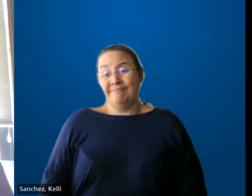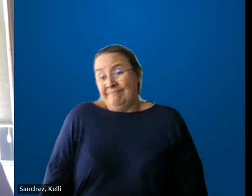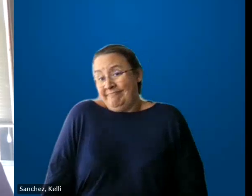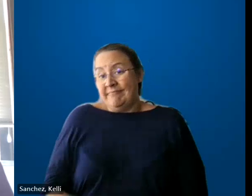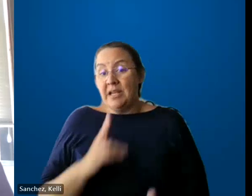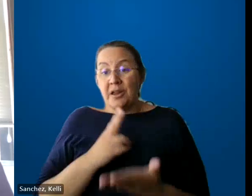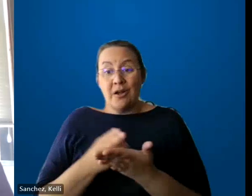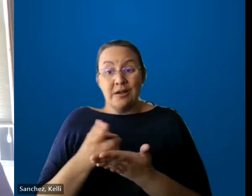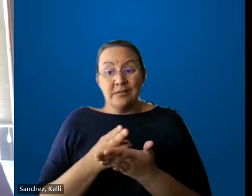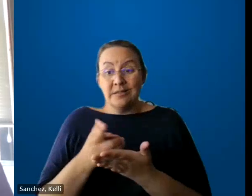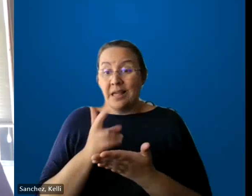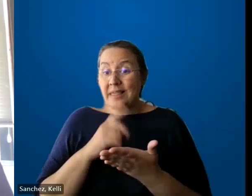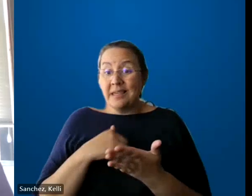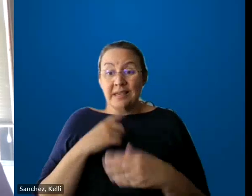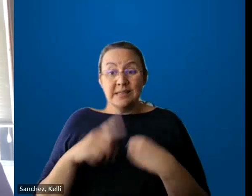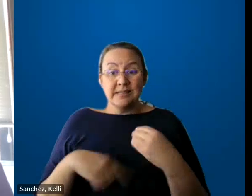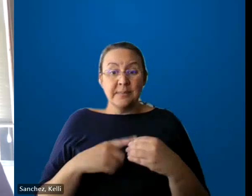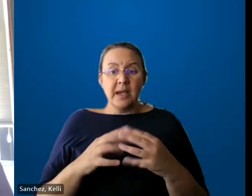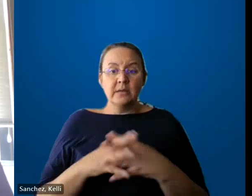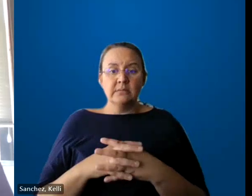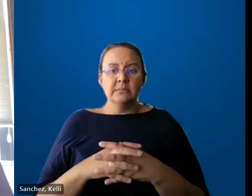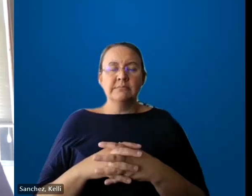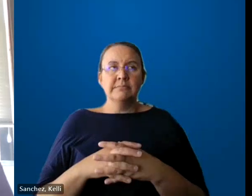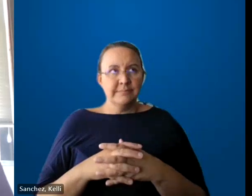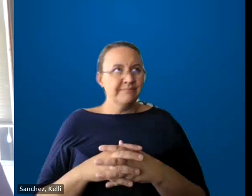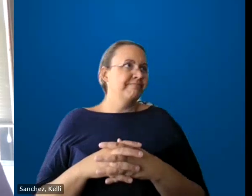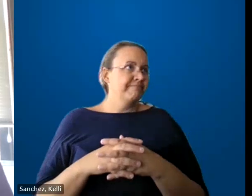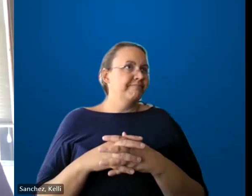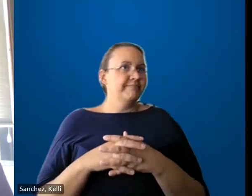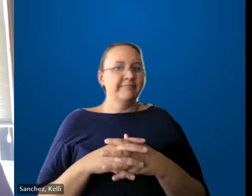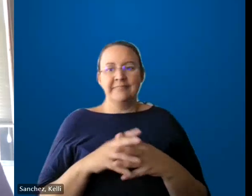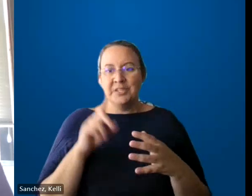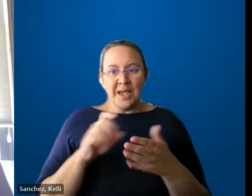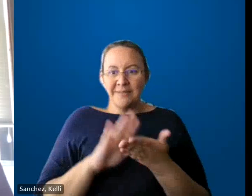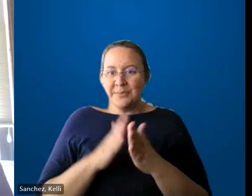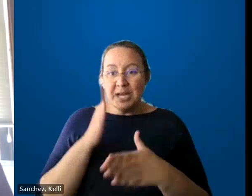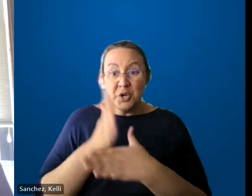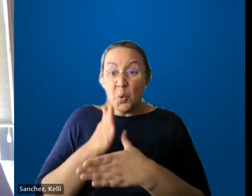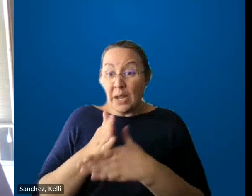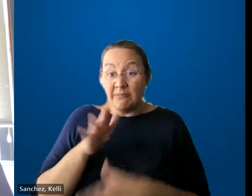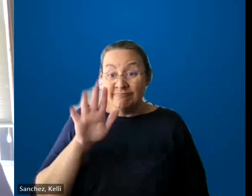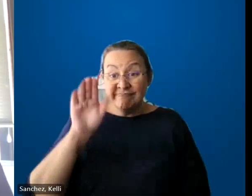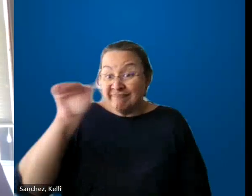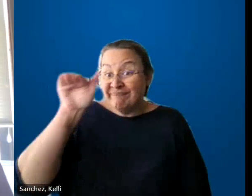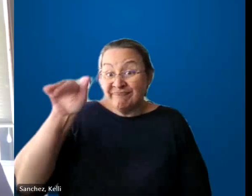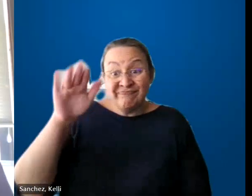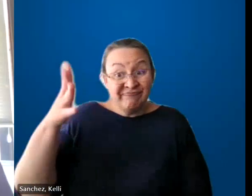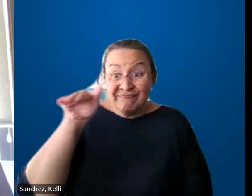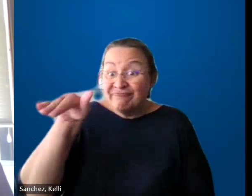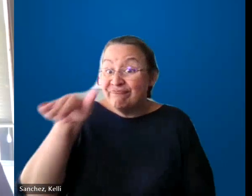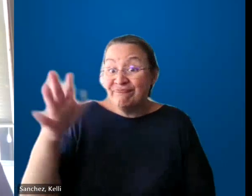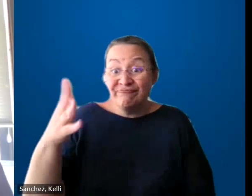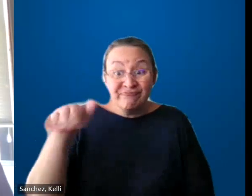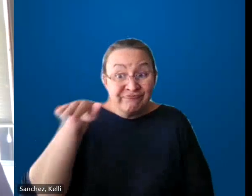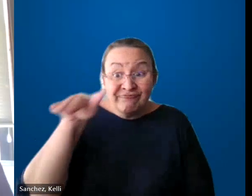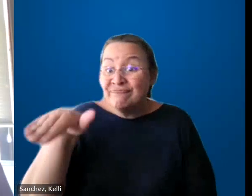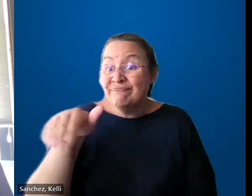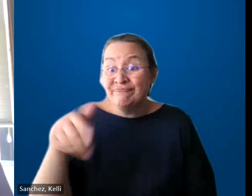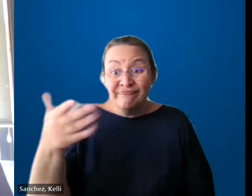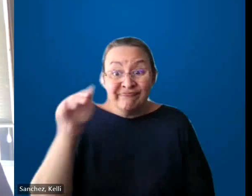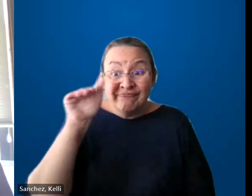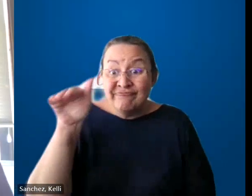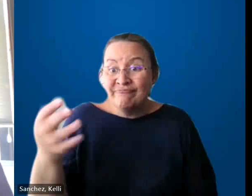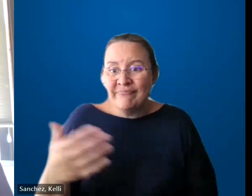think it's really just you just you got to be annoying about it. To be honest, 3 years ago, I wasn't